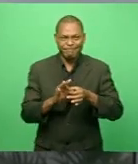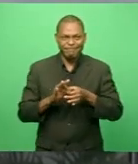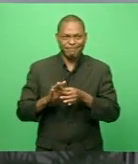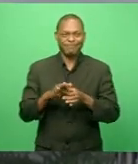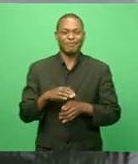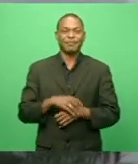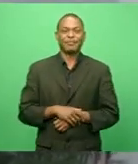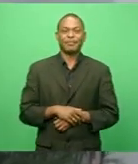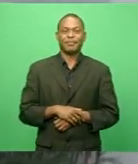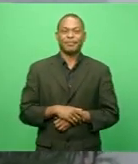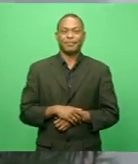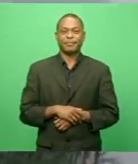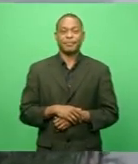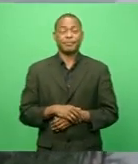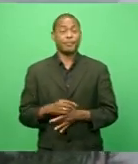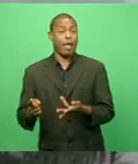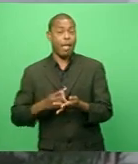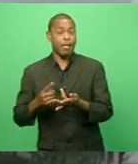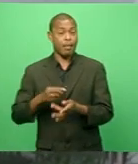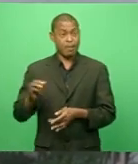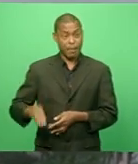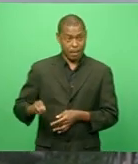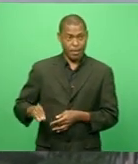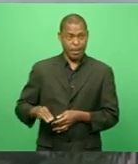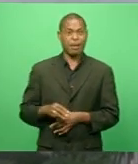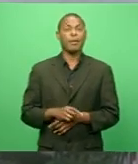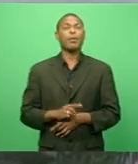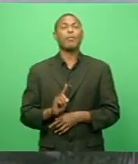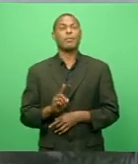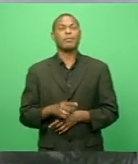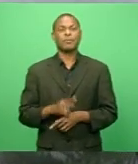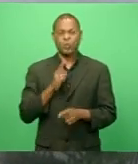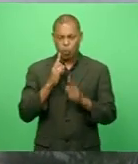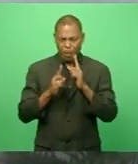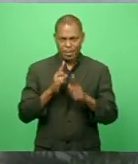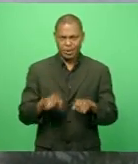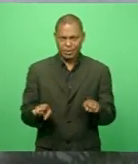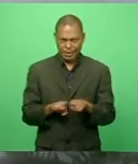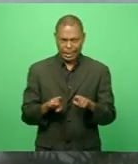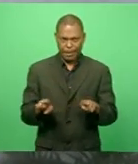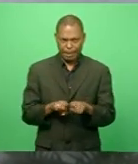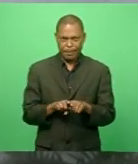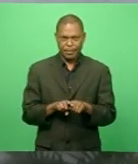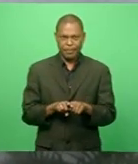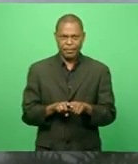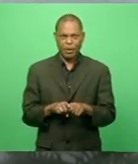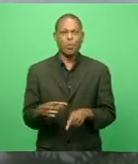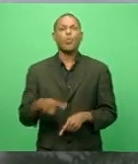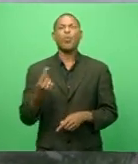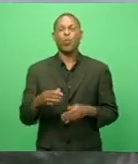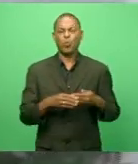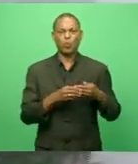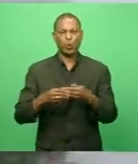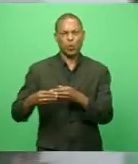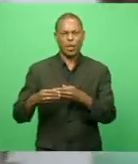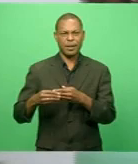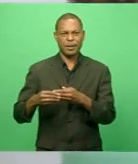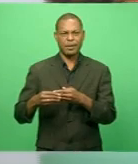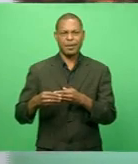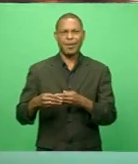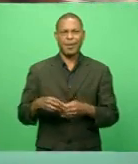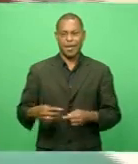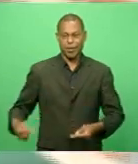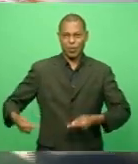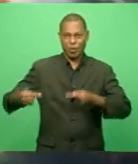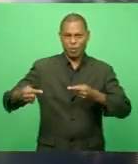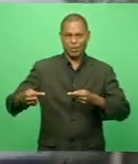MPs Alote Ronronro shared similar sentiments as they now bank on Ratunaingama to take the party and the opposition forward.